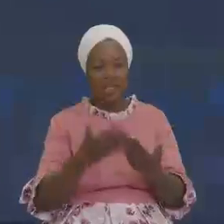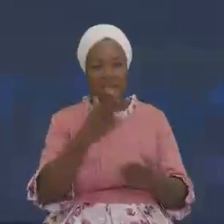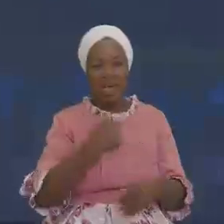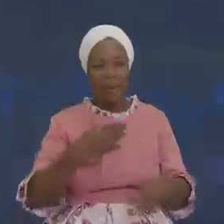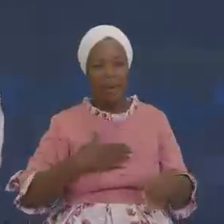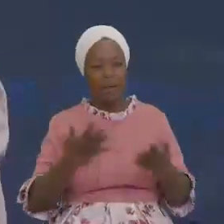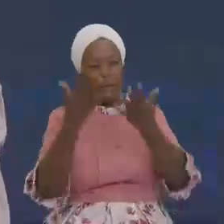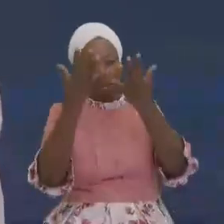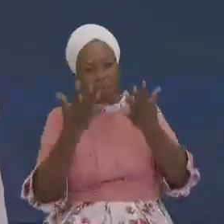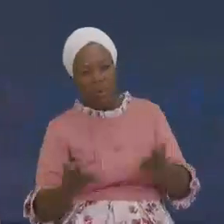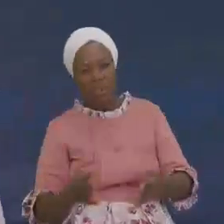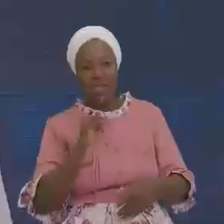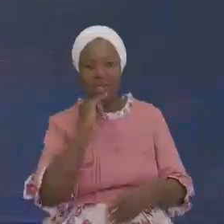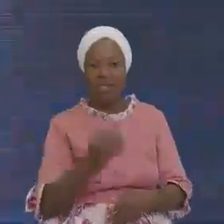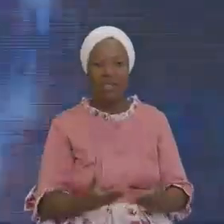burden is light.